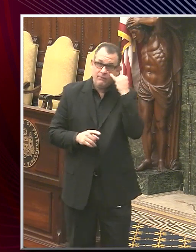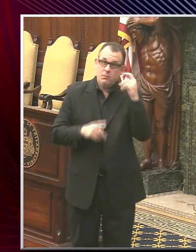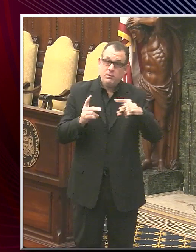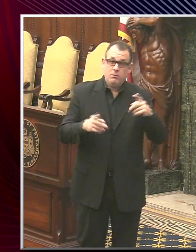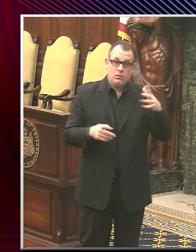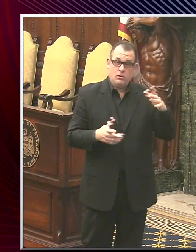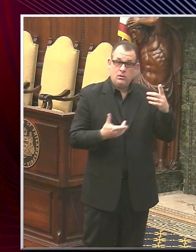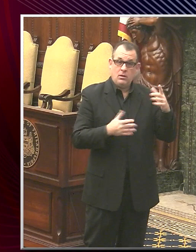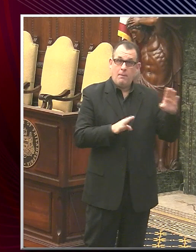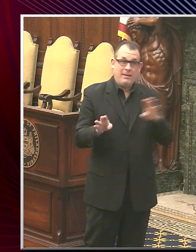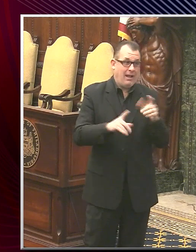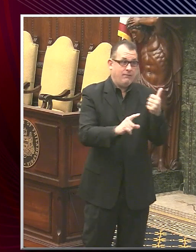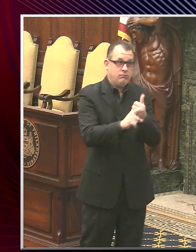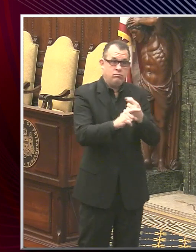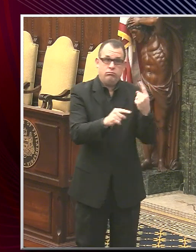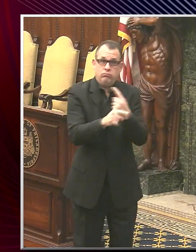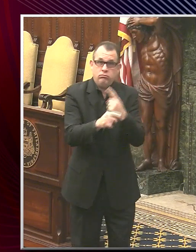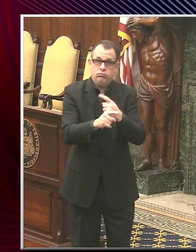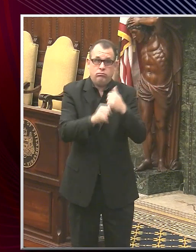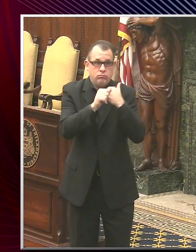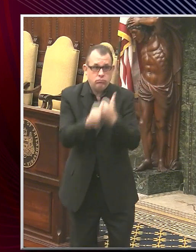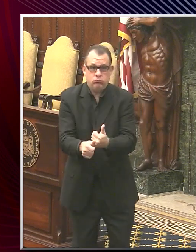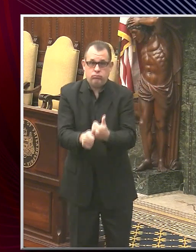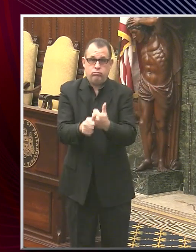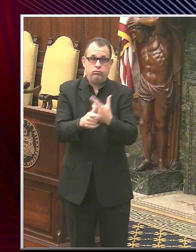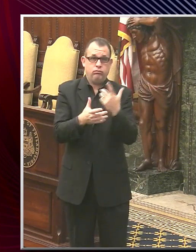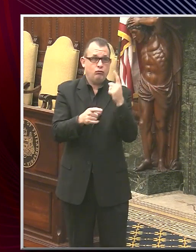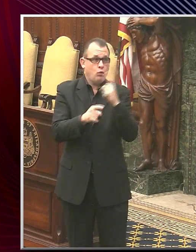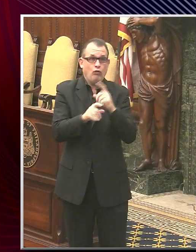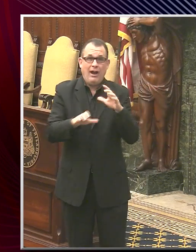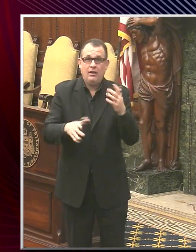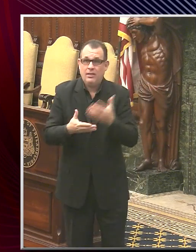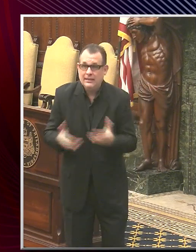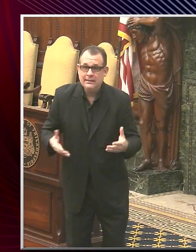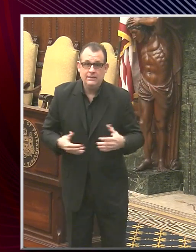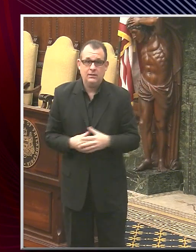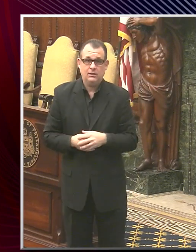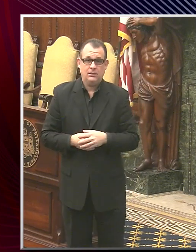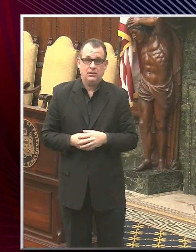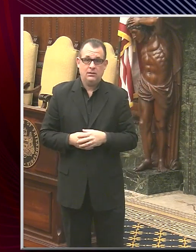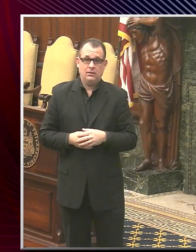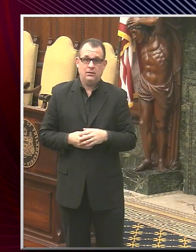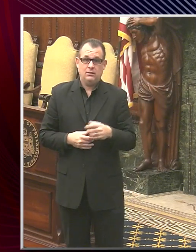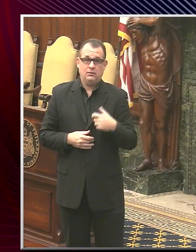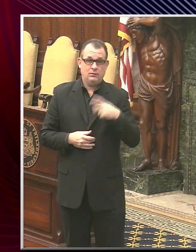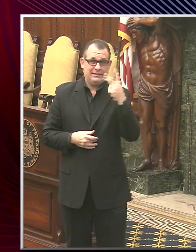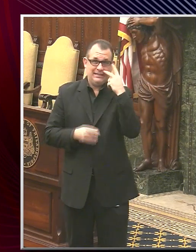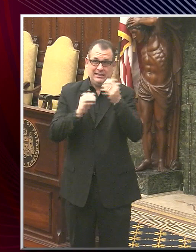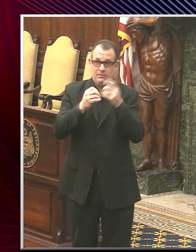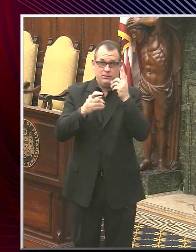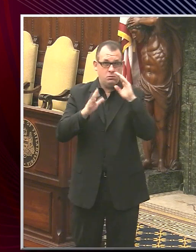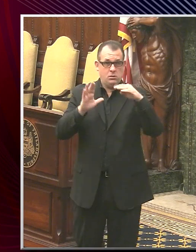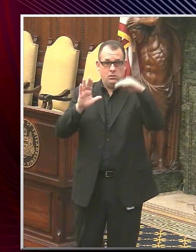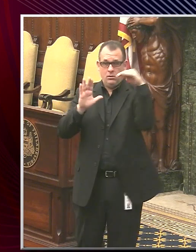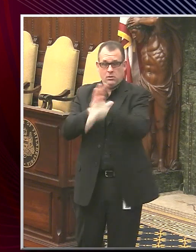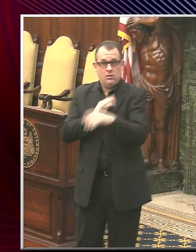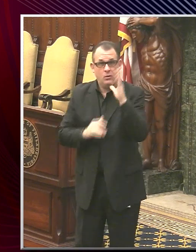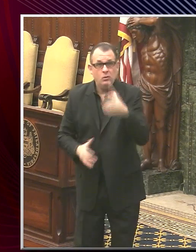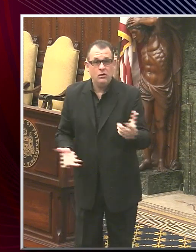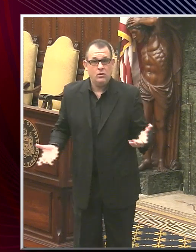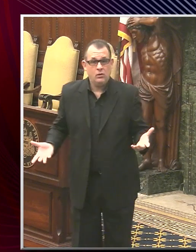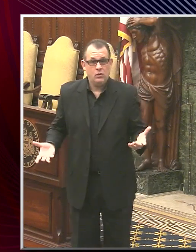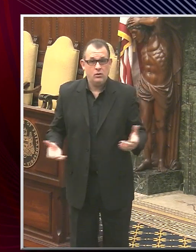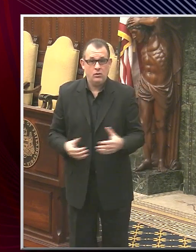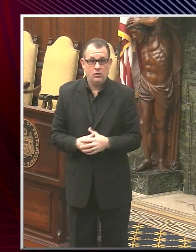themselves and do what we asked them to do, we would be slowing this even faster than we are now. Thank you, gentlemen. Happy